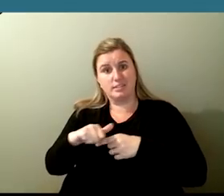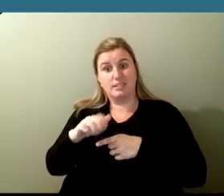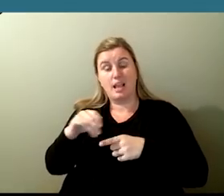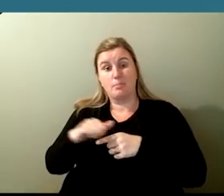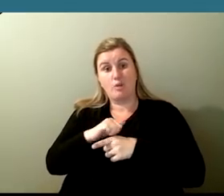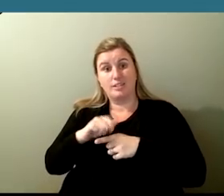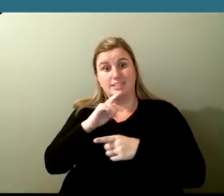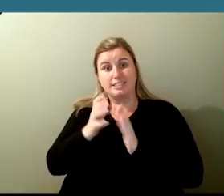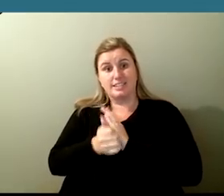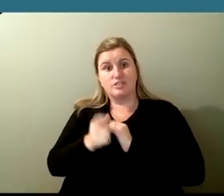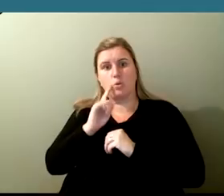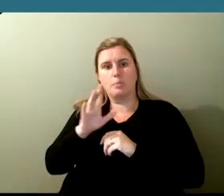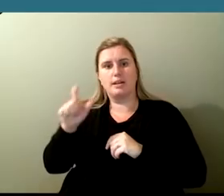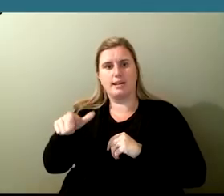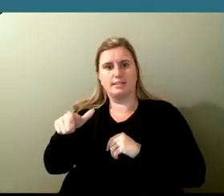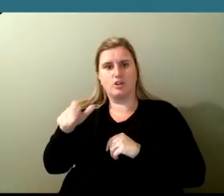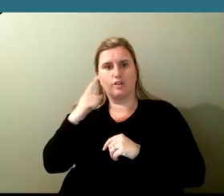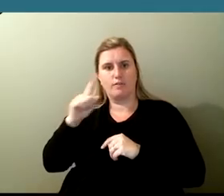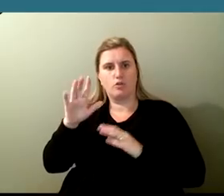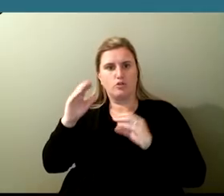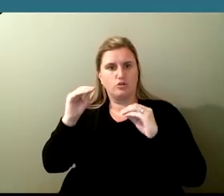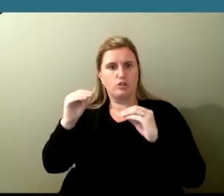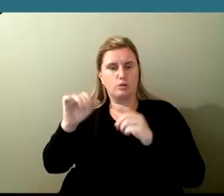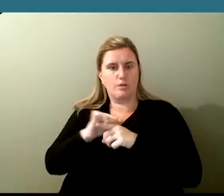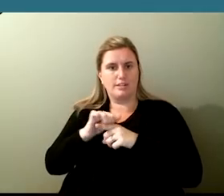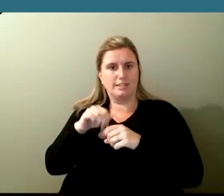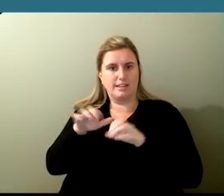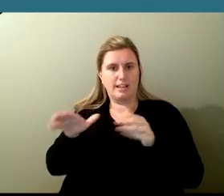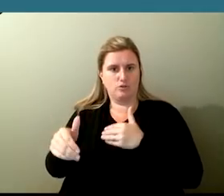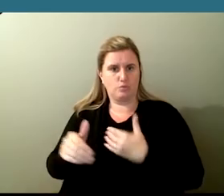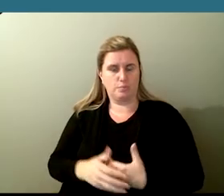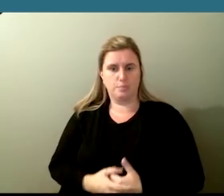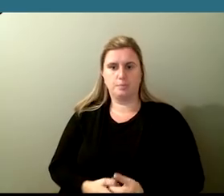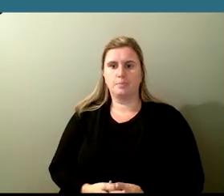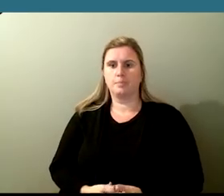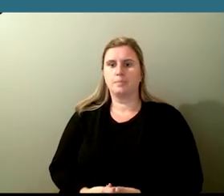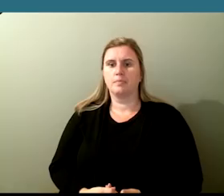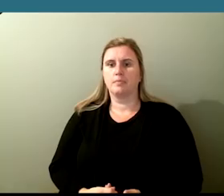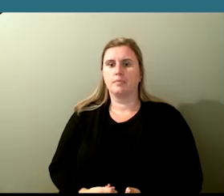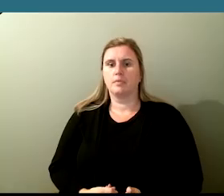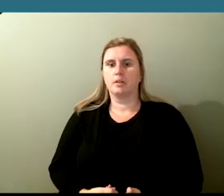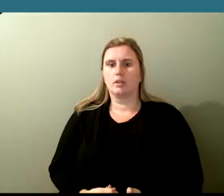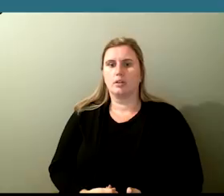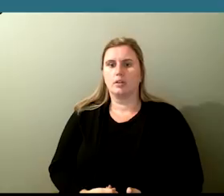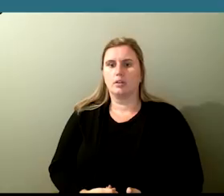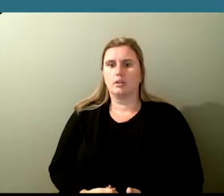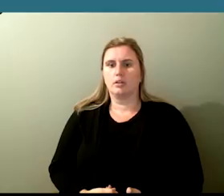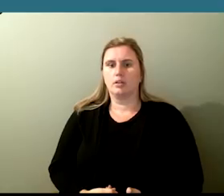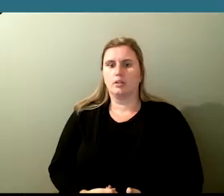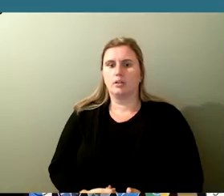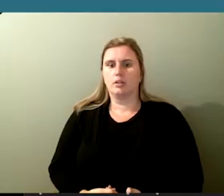the skills that are going to be necessary for their instructional practices in the classroom.